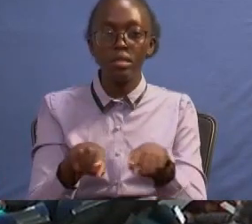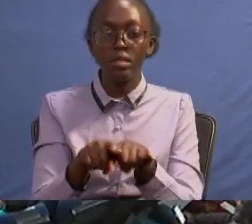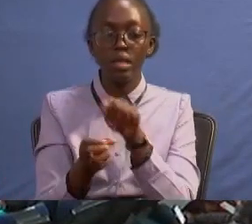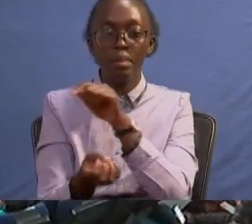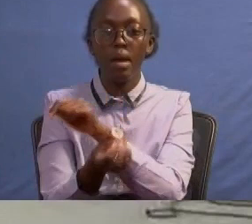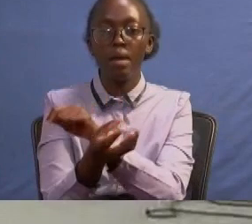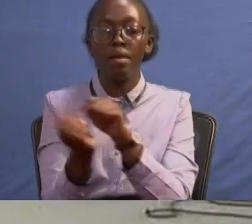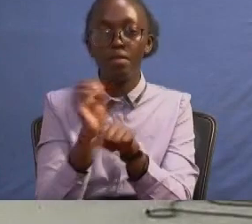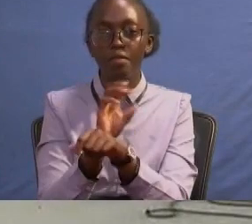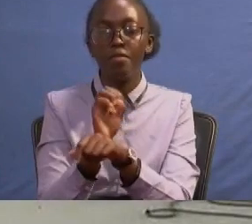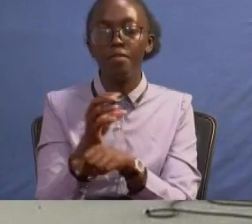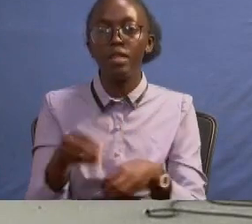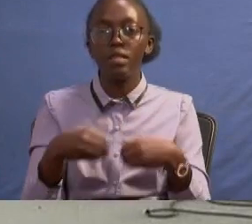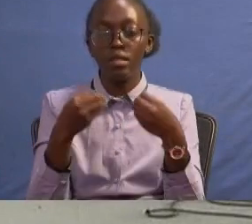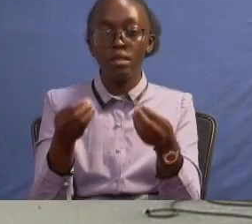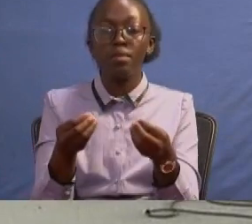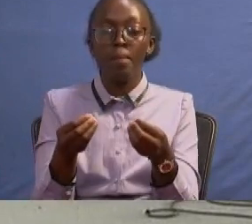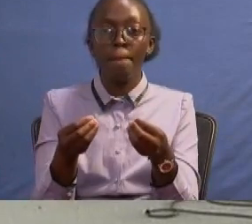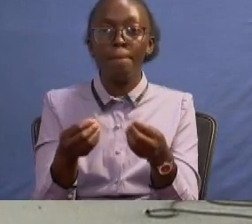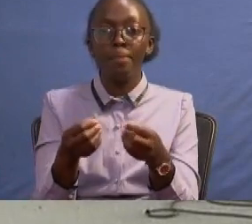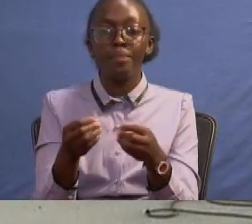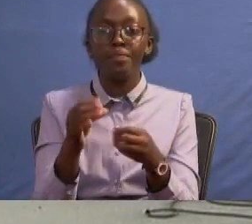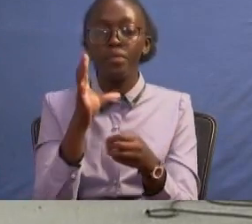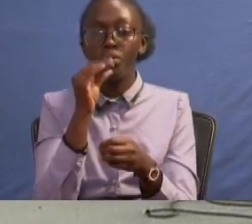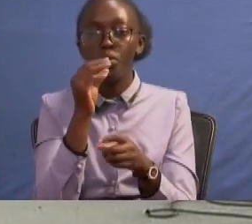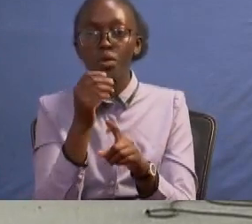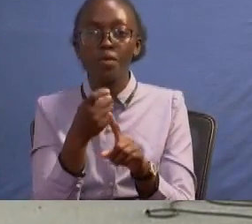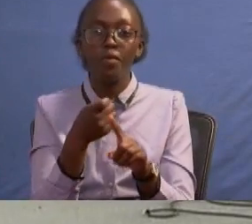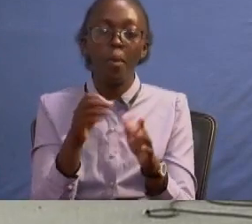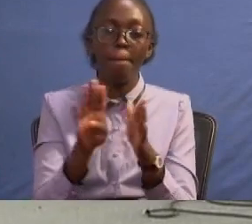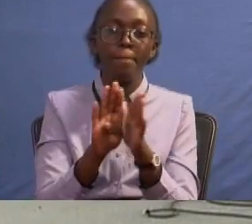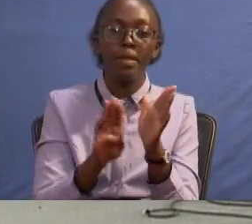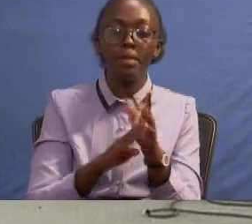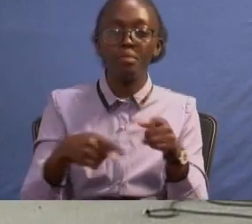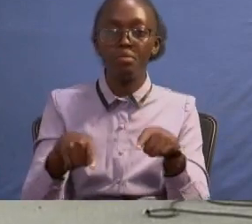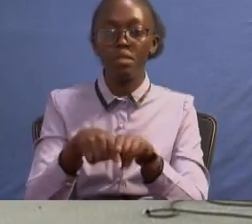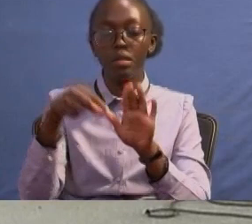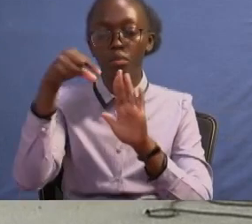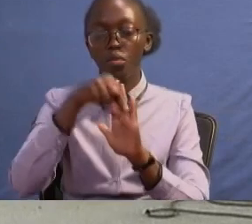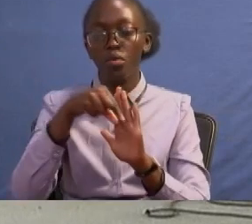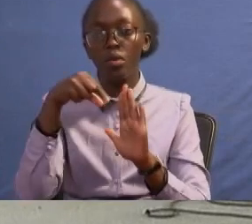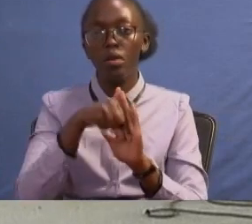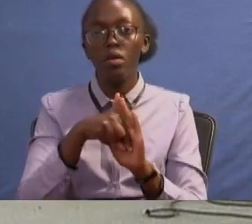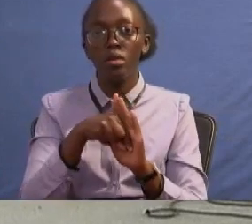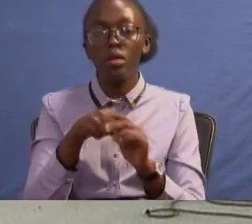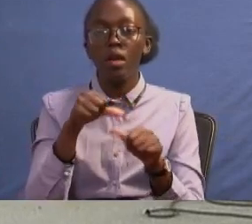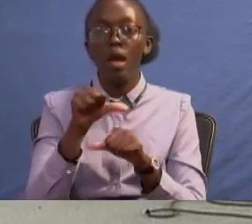They have spoken from the Holy Quran and the Holy Bible, and they have spoken